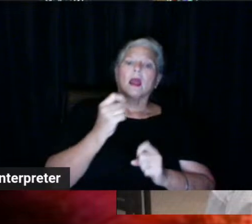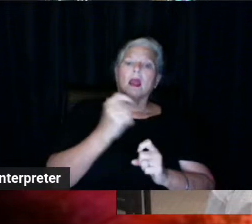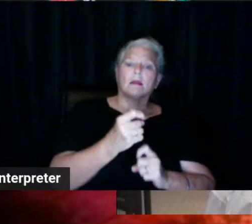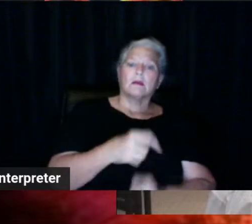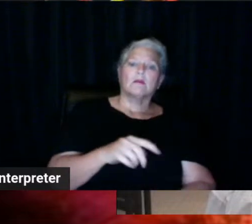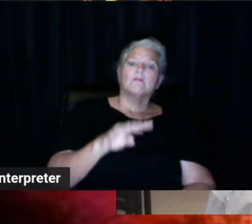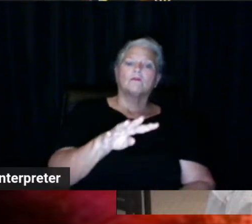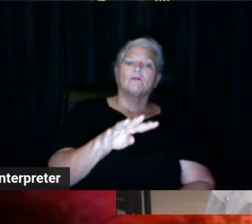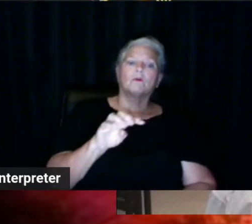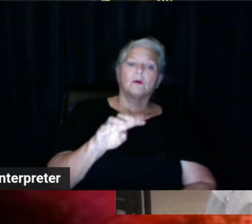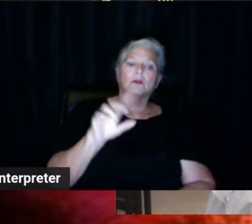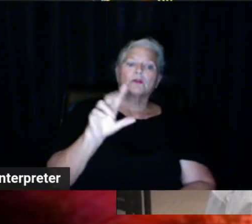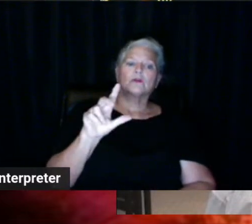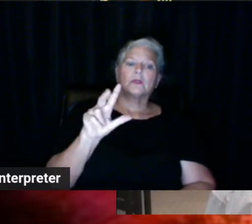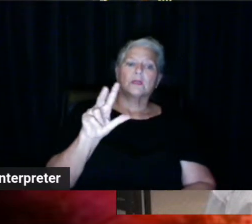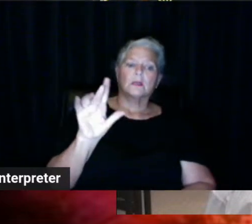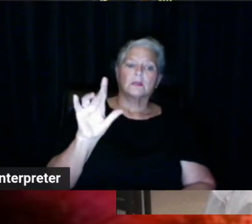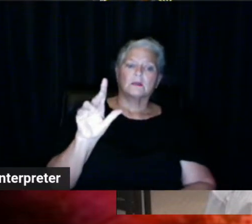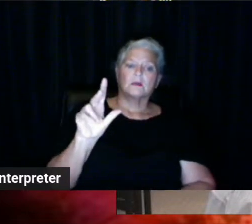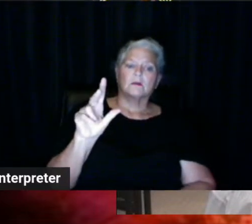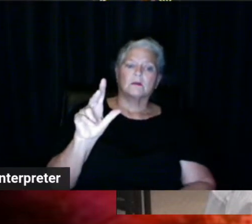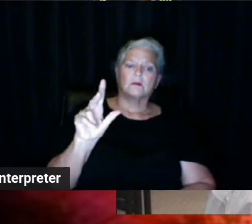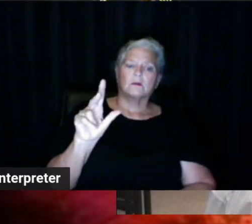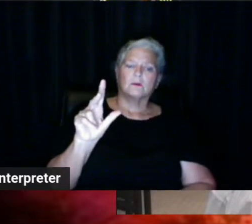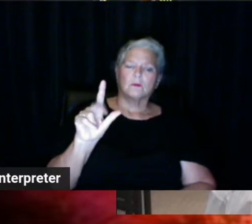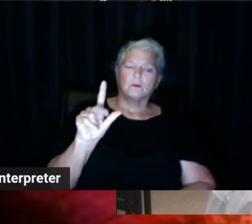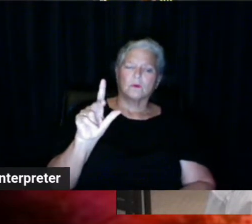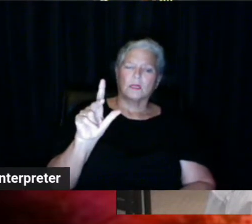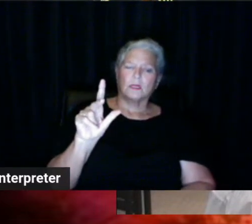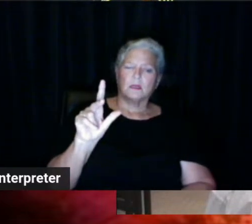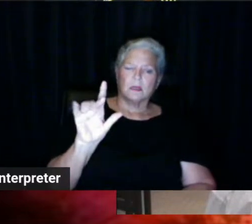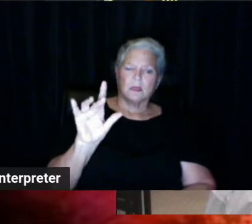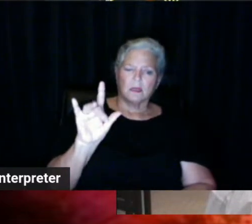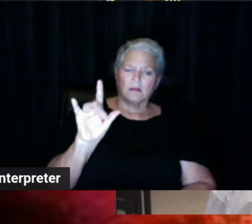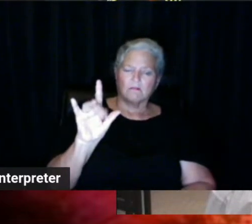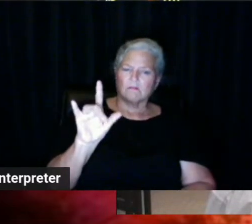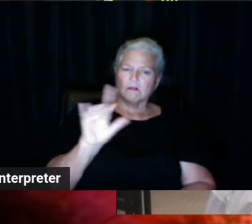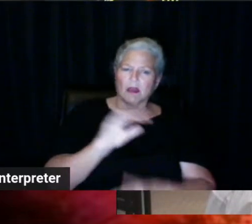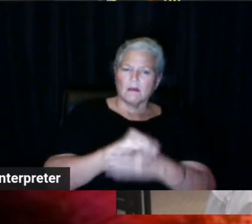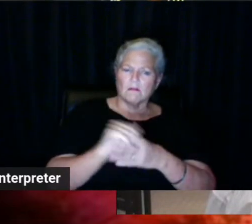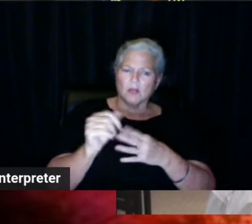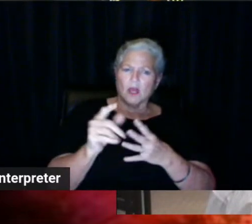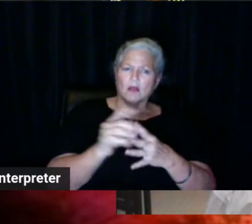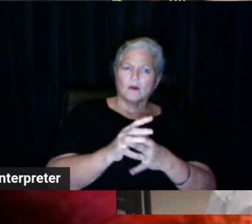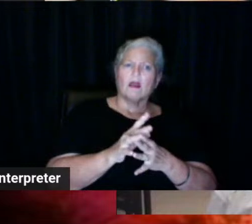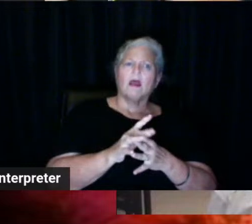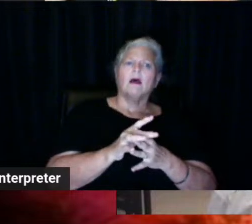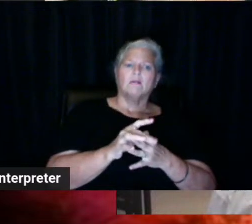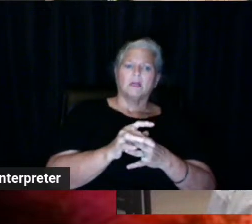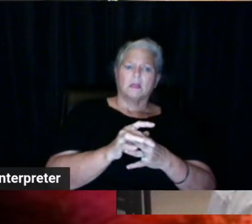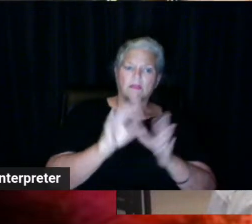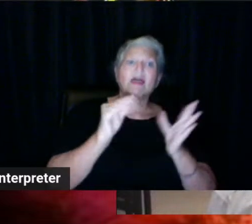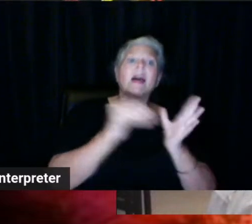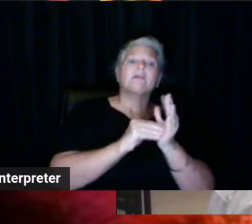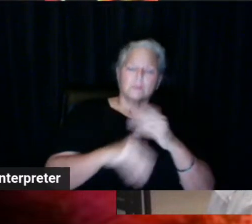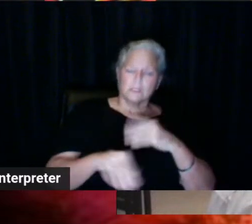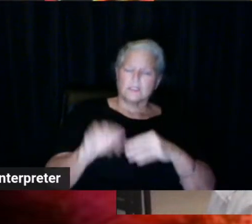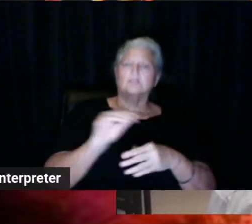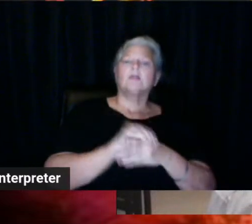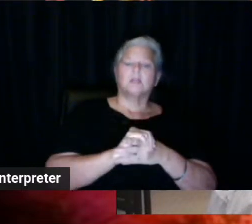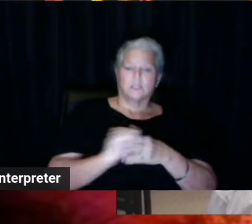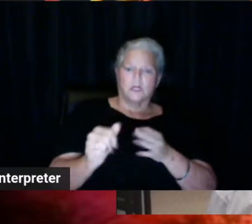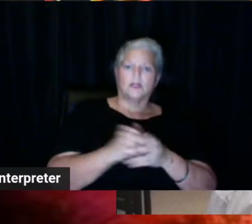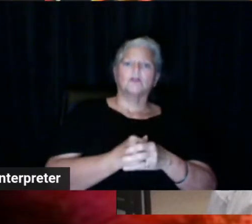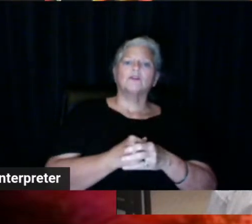and associated transportation expenses at the request of the Assistant Superintendent of Finance and Operations. Second. Motion has been